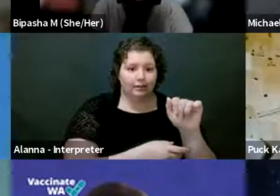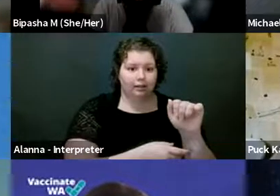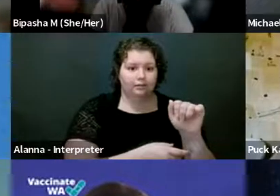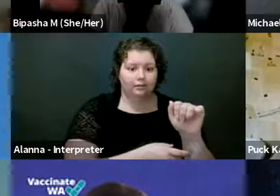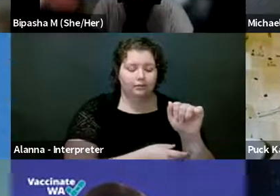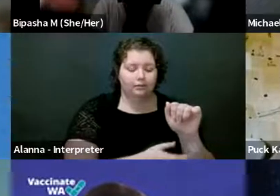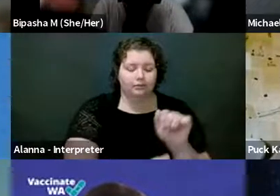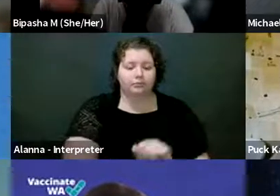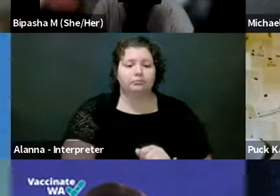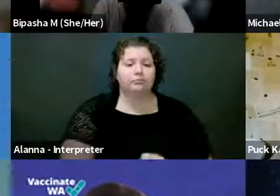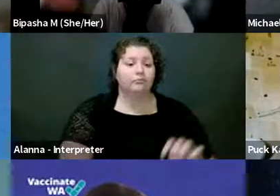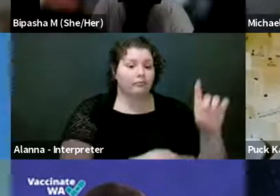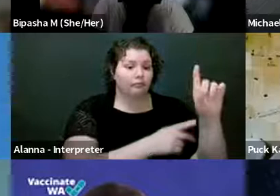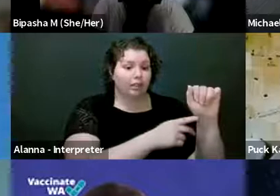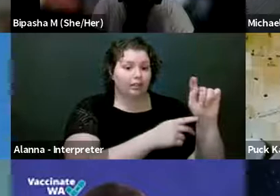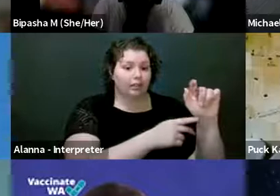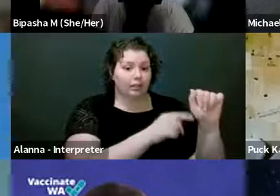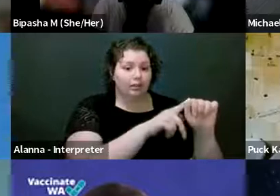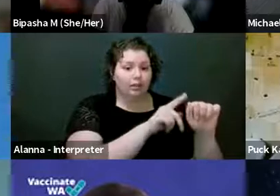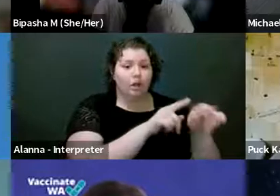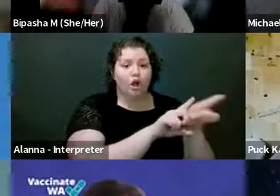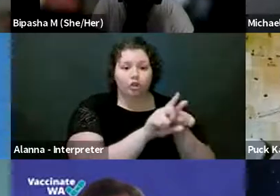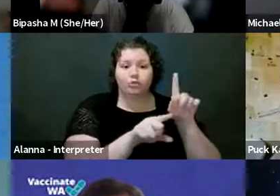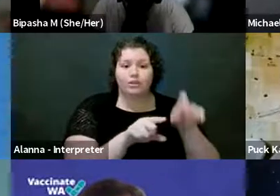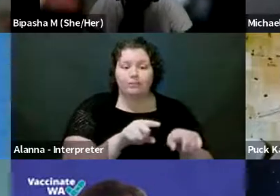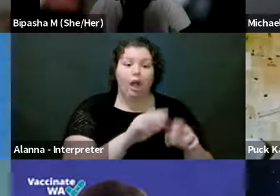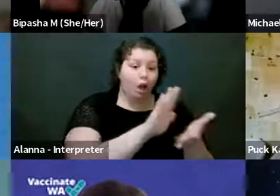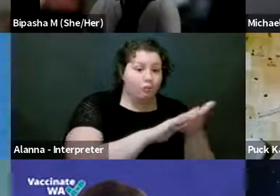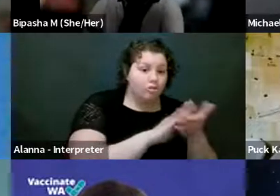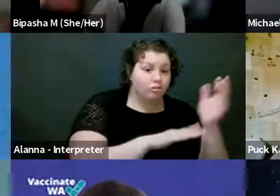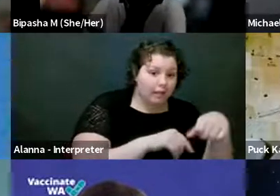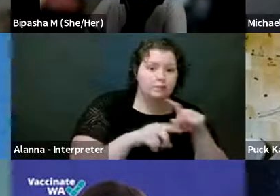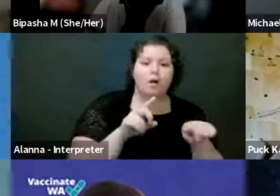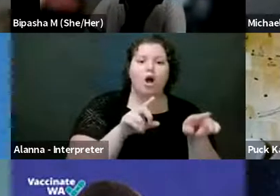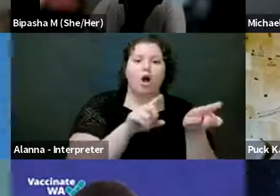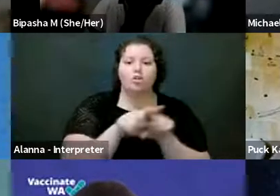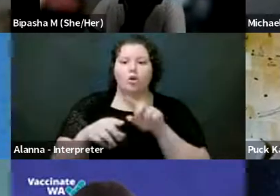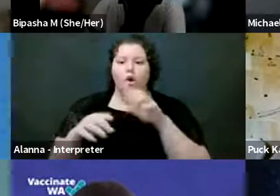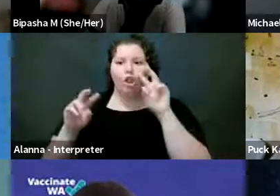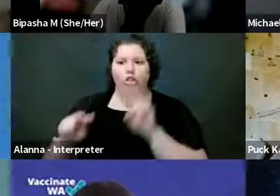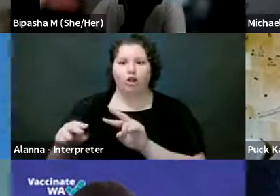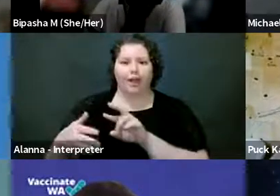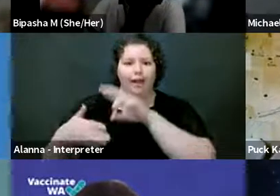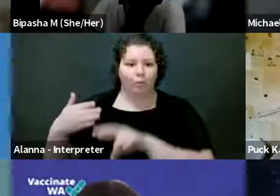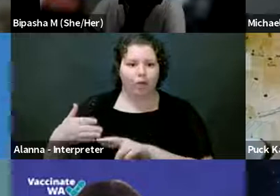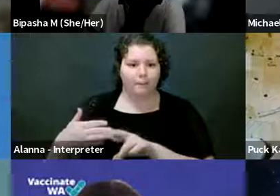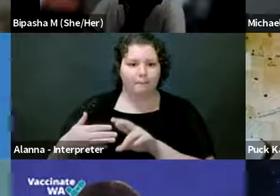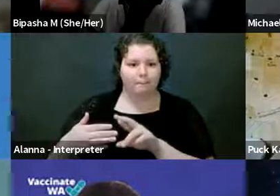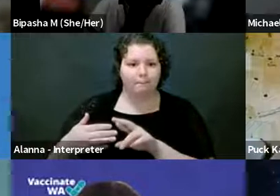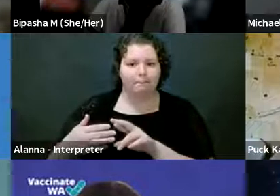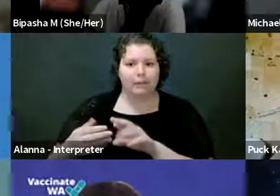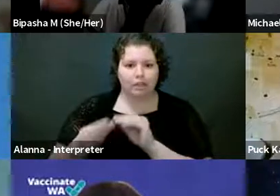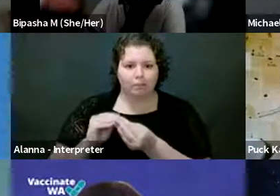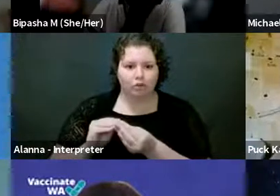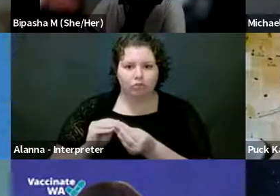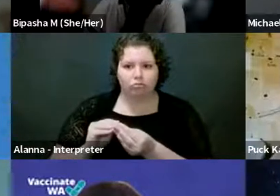to not just be operational, but really look at outcome metrics and like, is there a difference being made in people's lives? You need to know